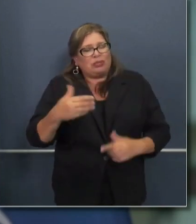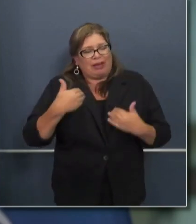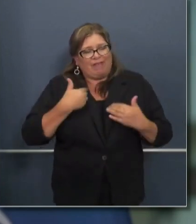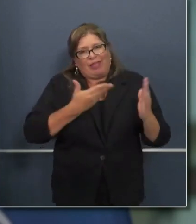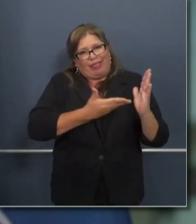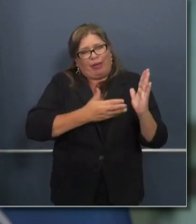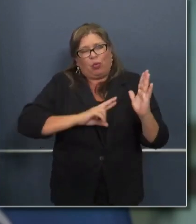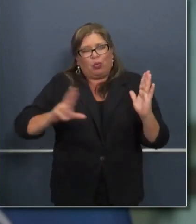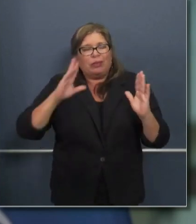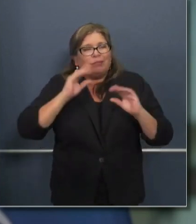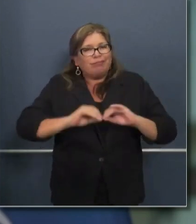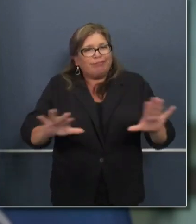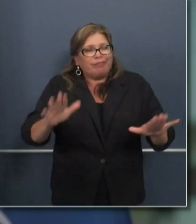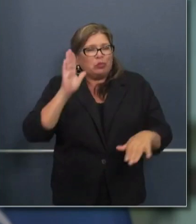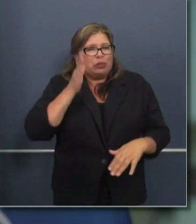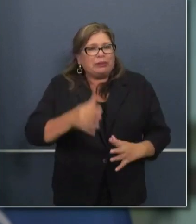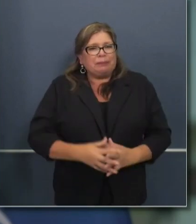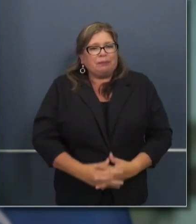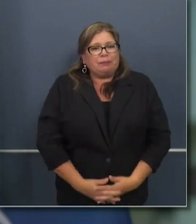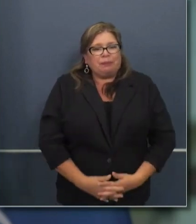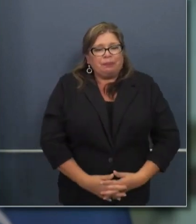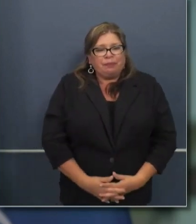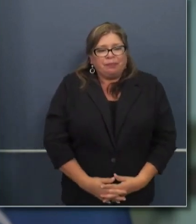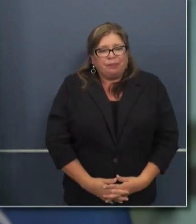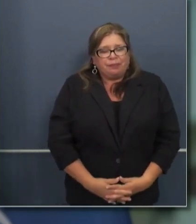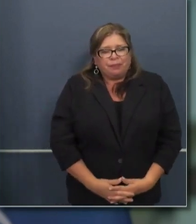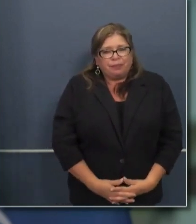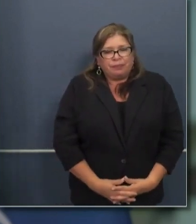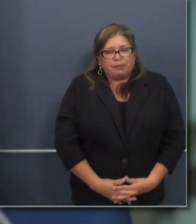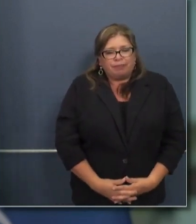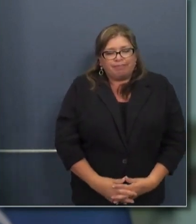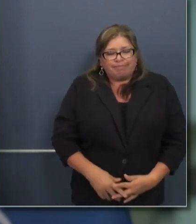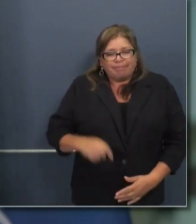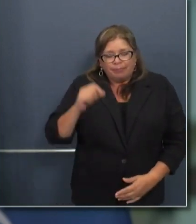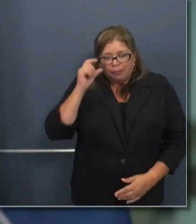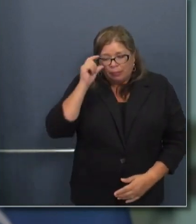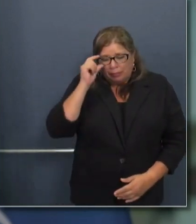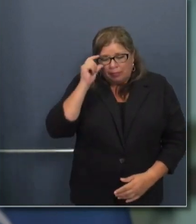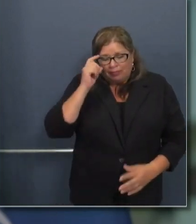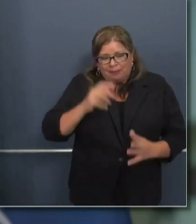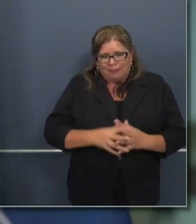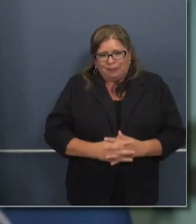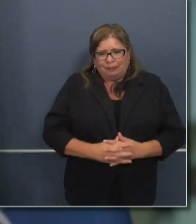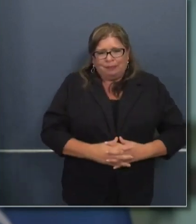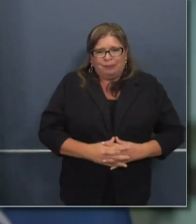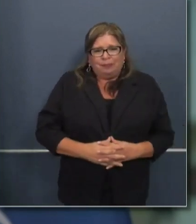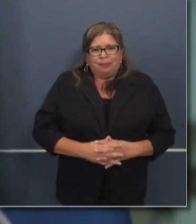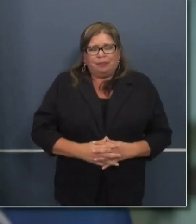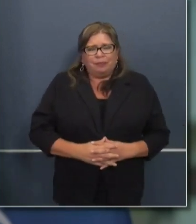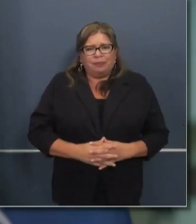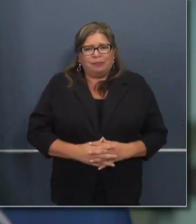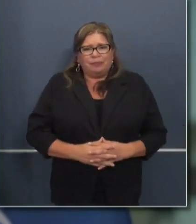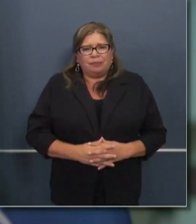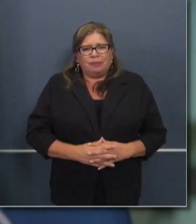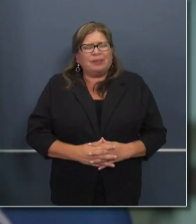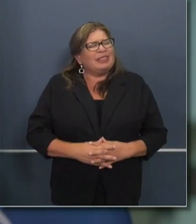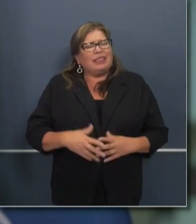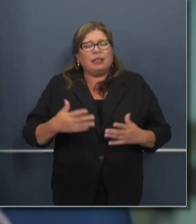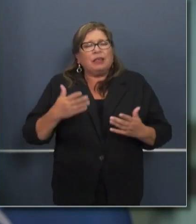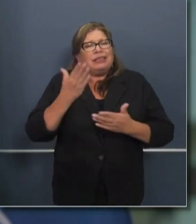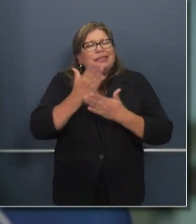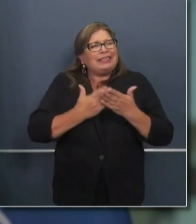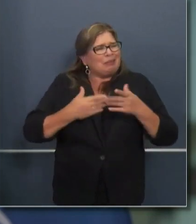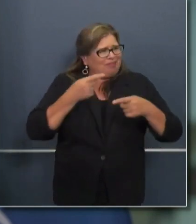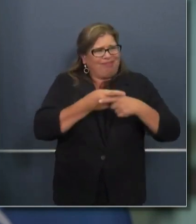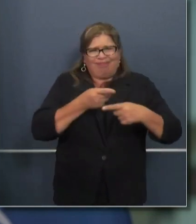Hi, Governor. A couple of things. First of all, there seems to be some mixed messaging. This is what I hear from people just out on the street, where on the one hand,